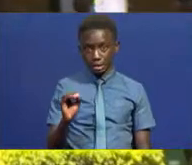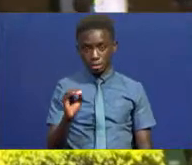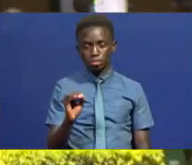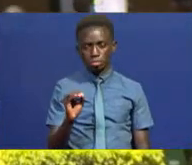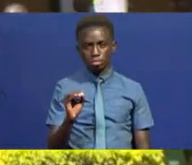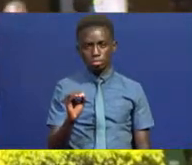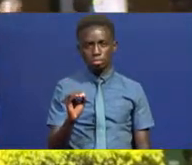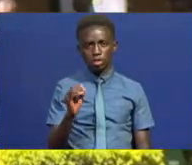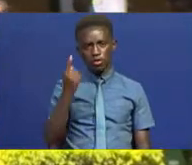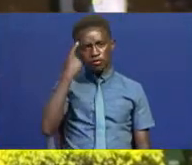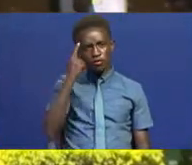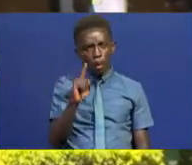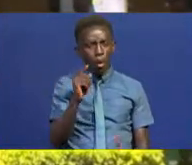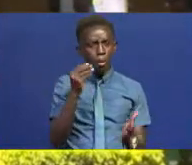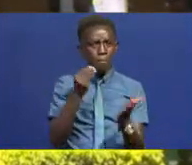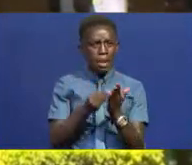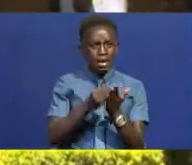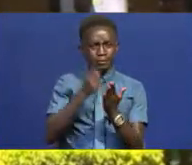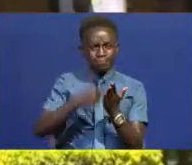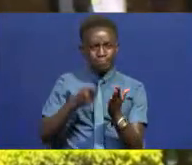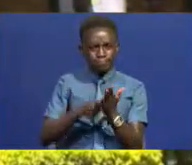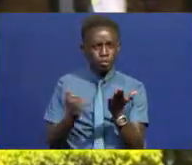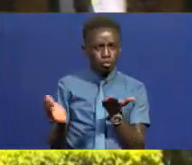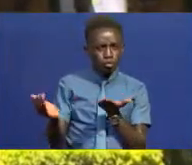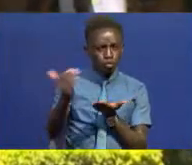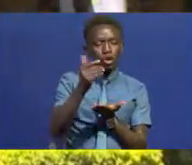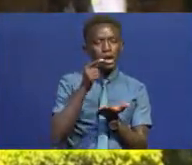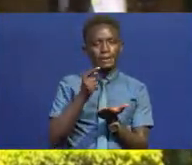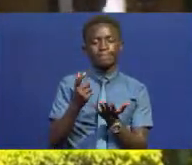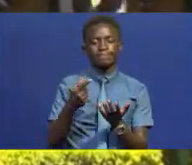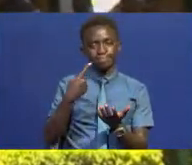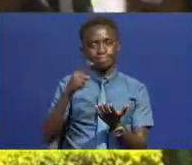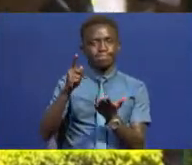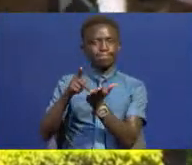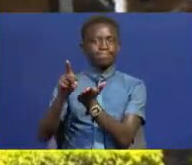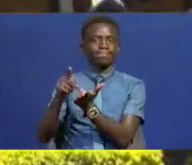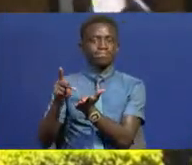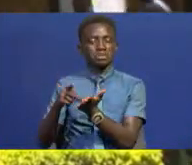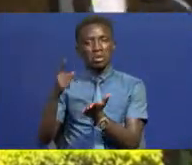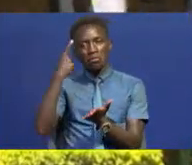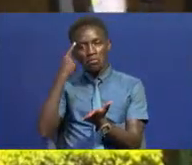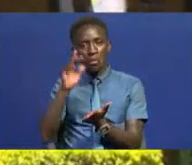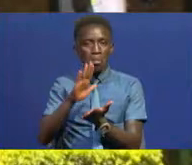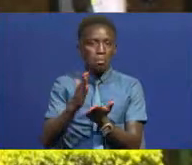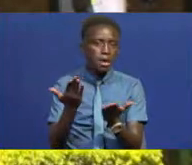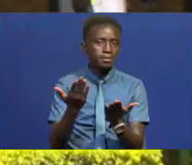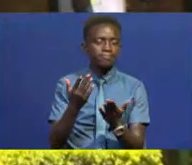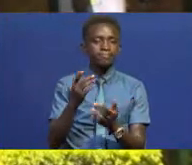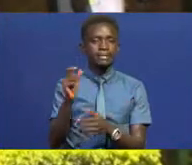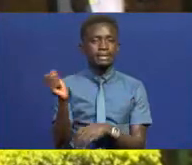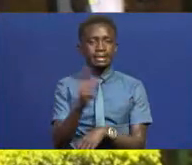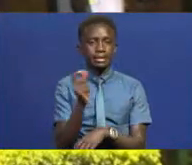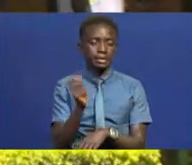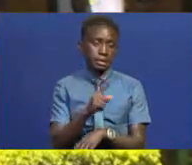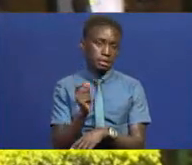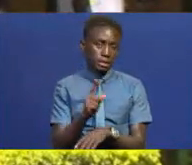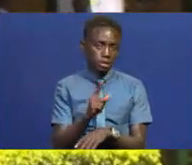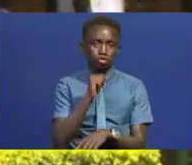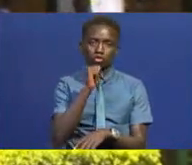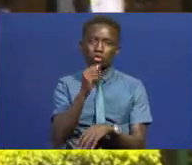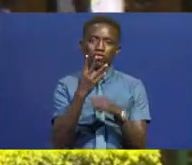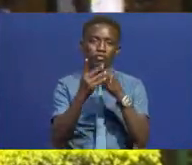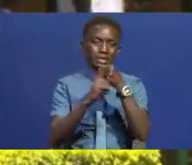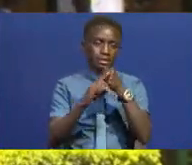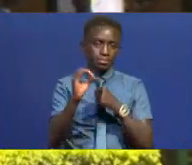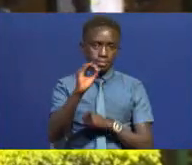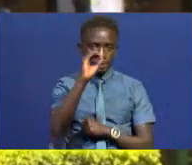be a painful and difficult process. He however says it must be achieved even earlier by the year 2027. Give us in